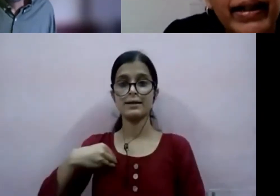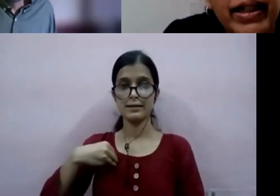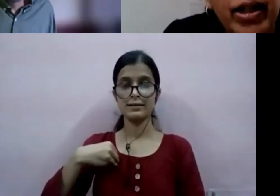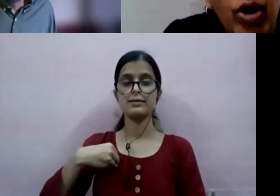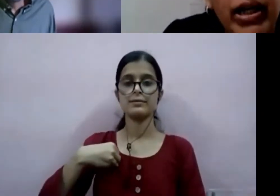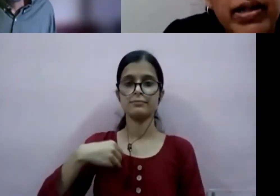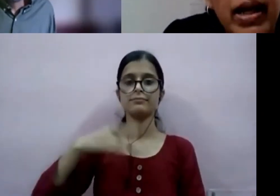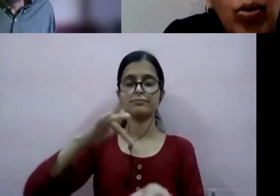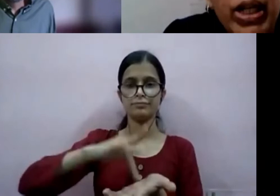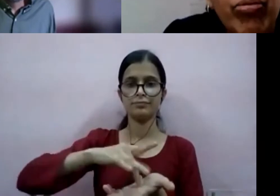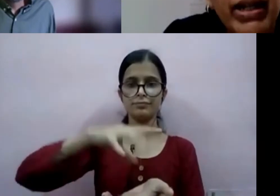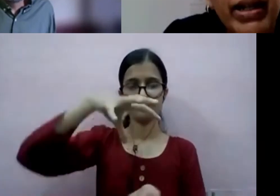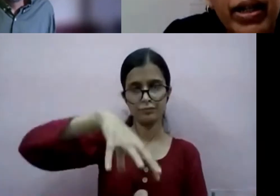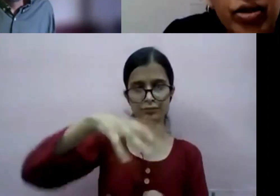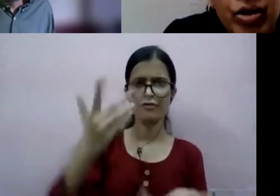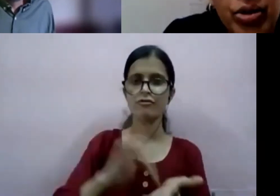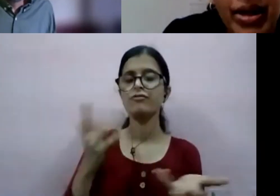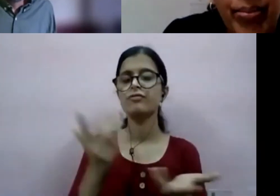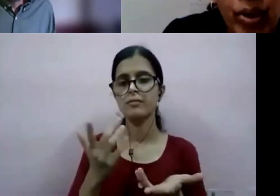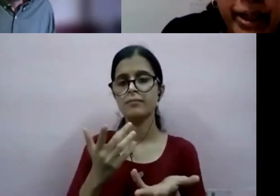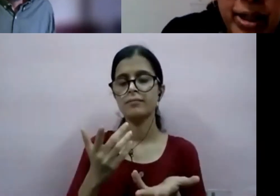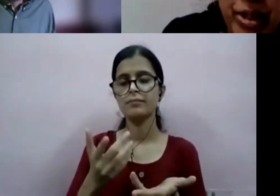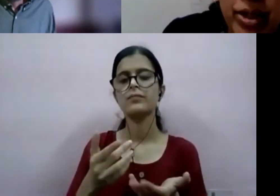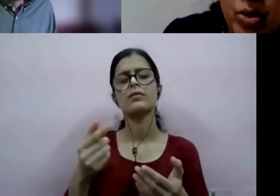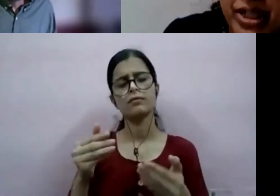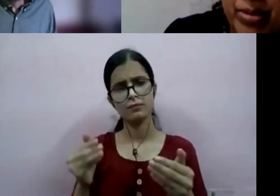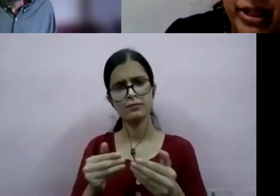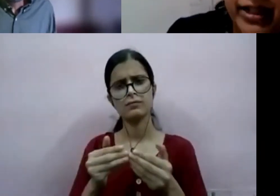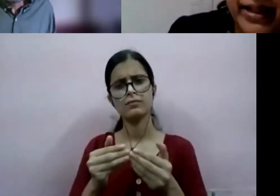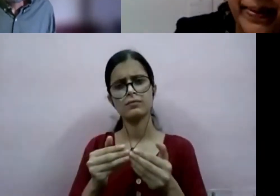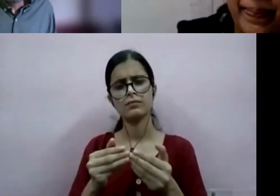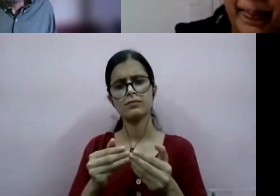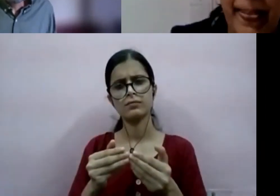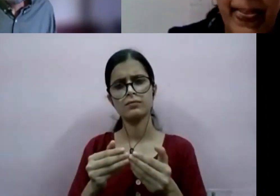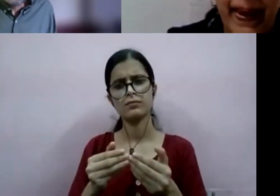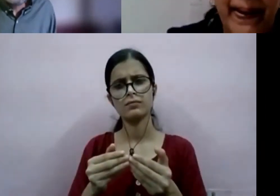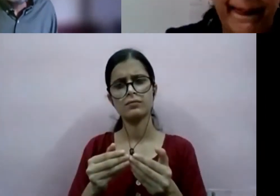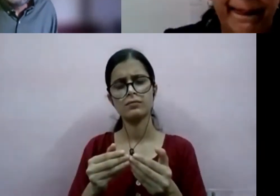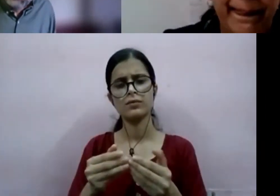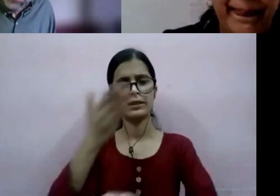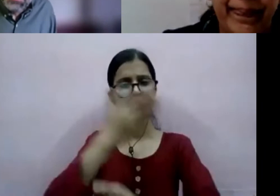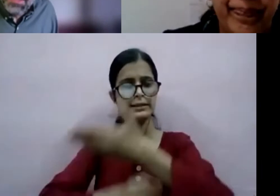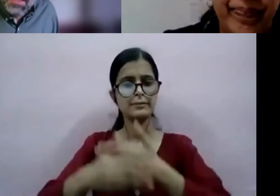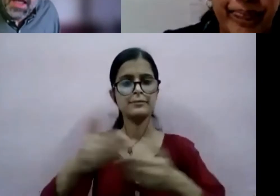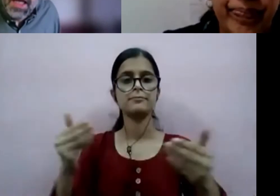sidelined in the earlier models, once we reintroduce the embodied experience of disability? I think this is a